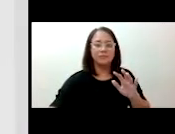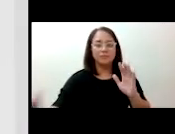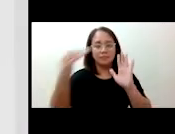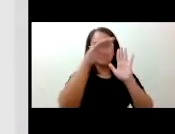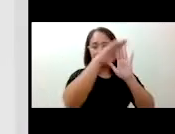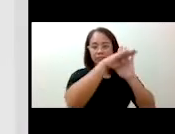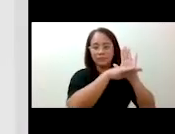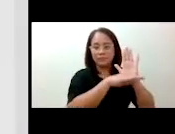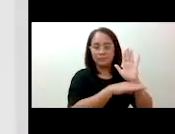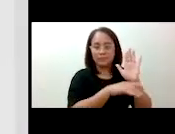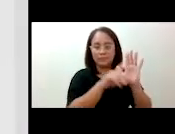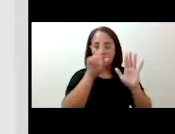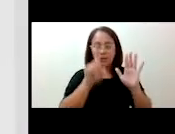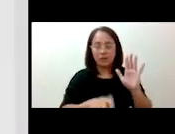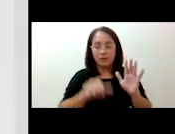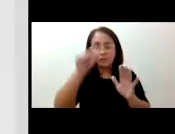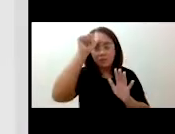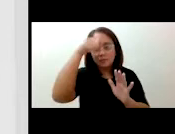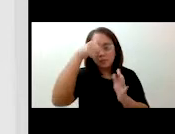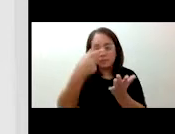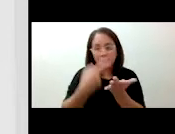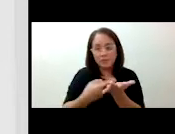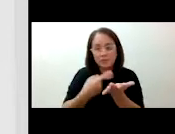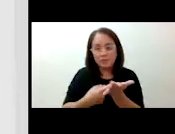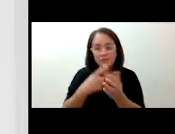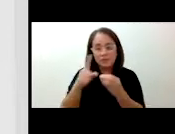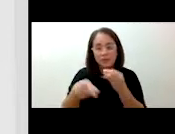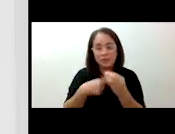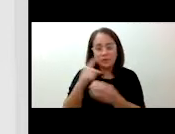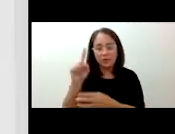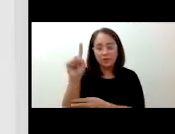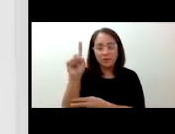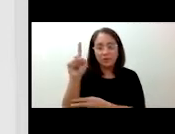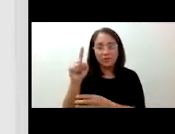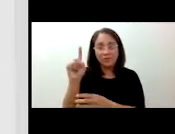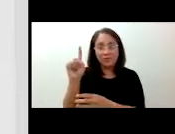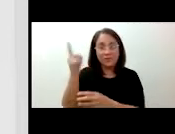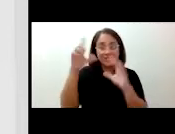Now, remember we talked about the very first class